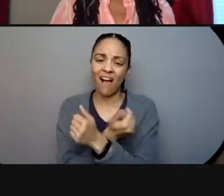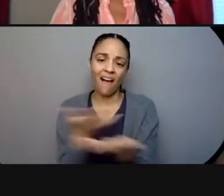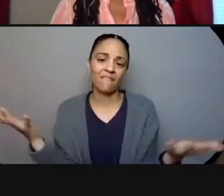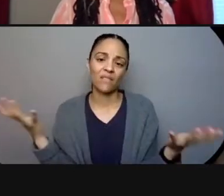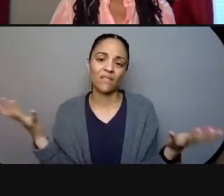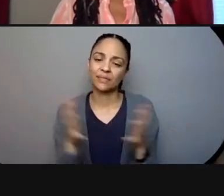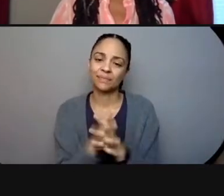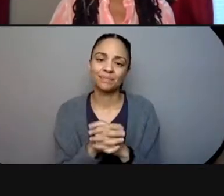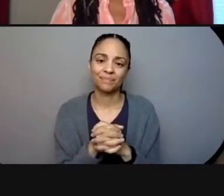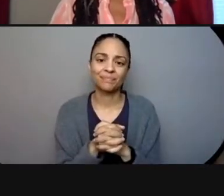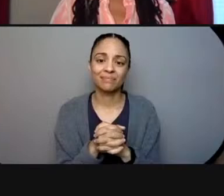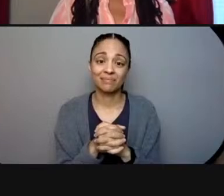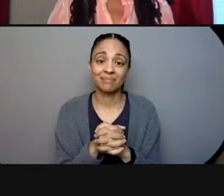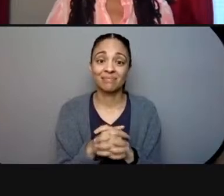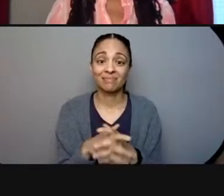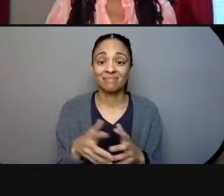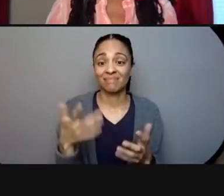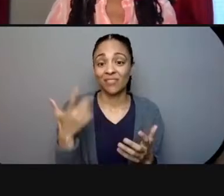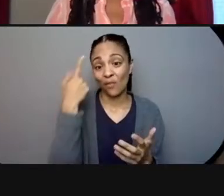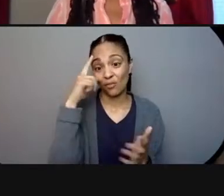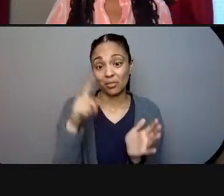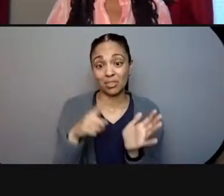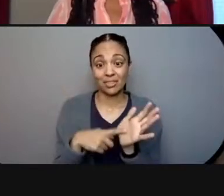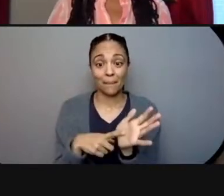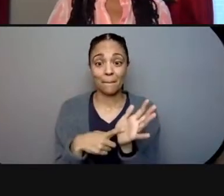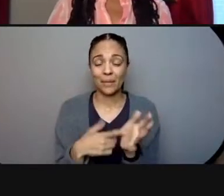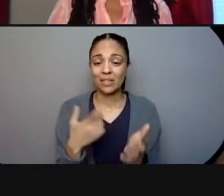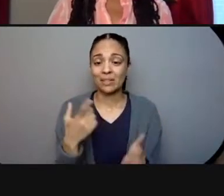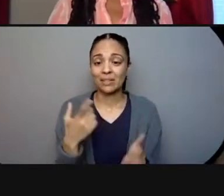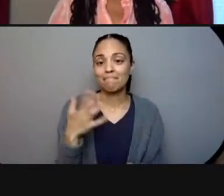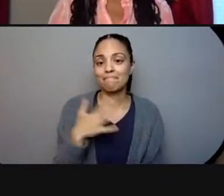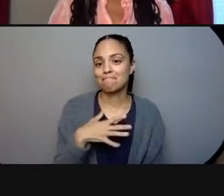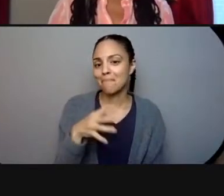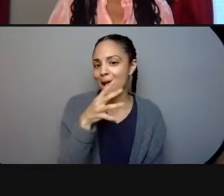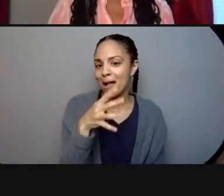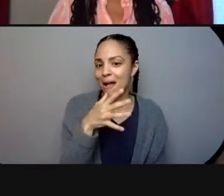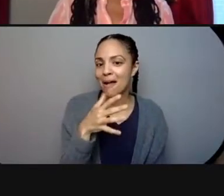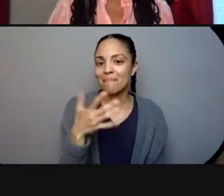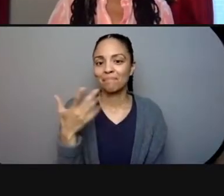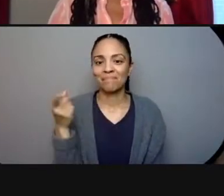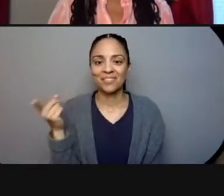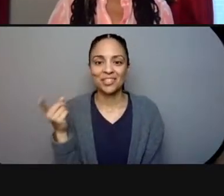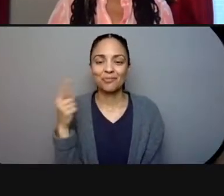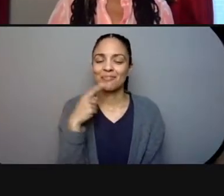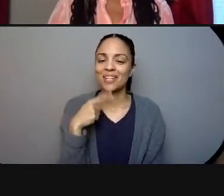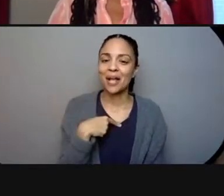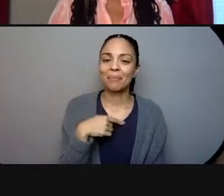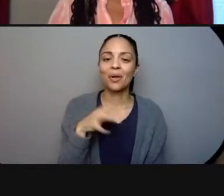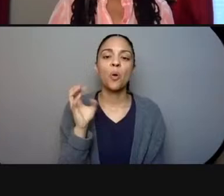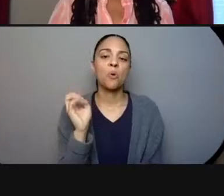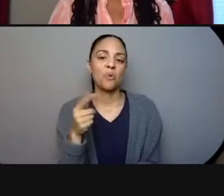eating. And my mom's a foodie. So we're eating. And she's like,